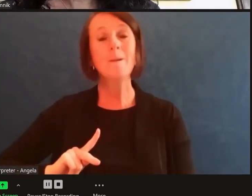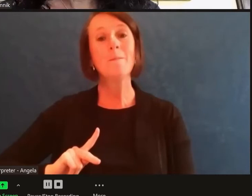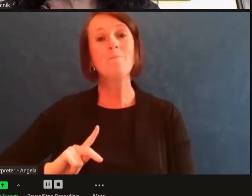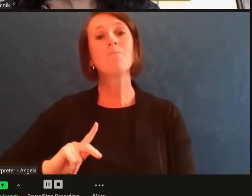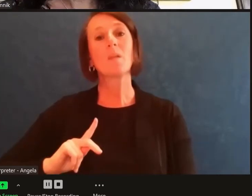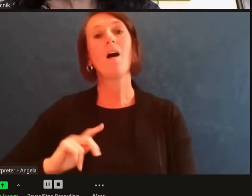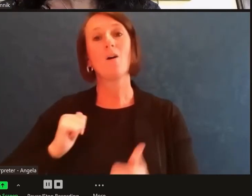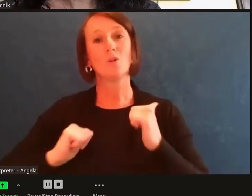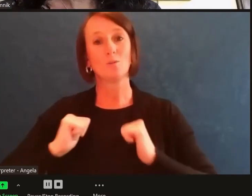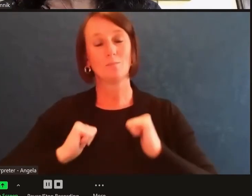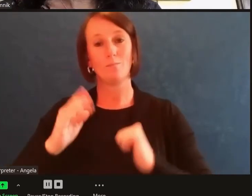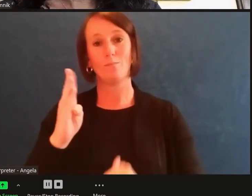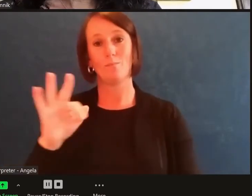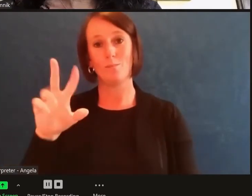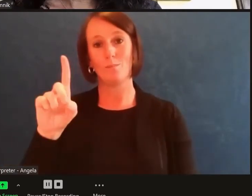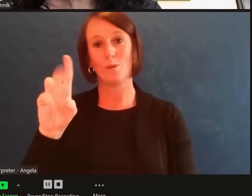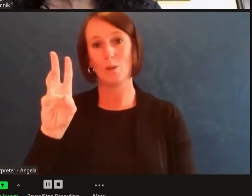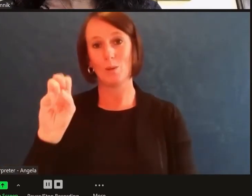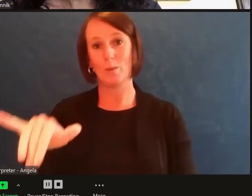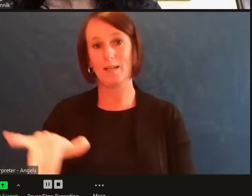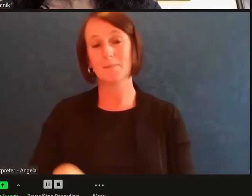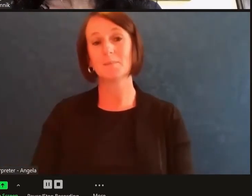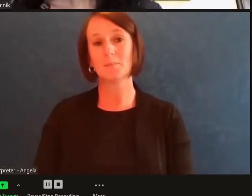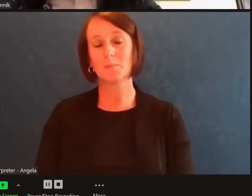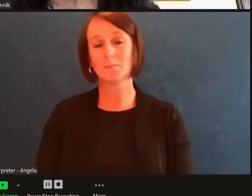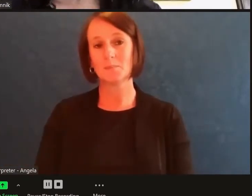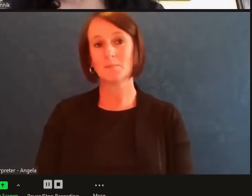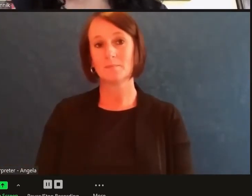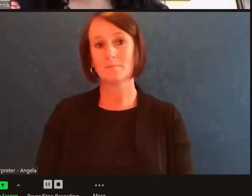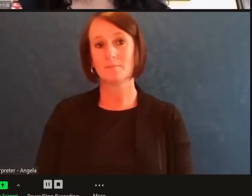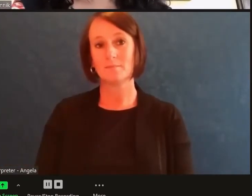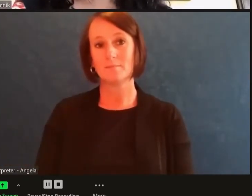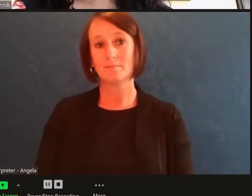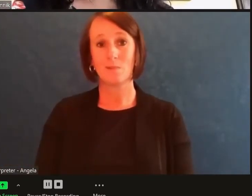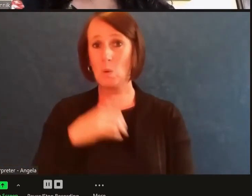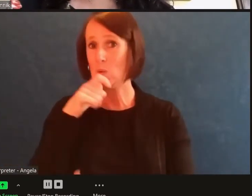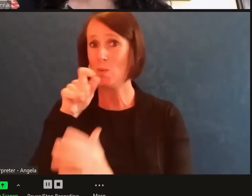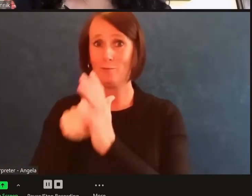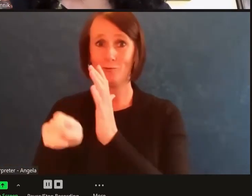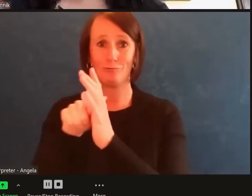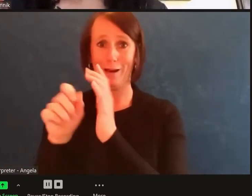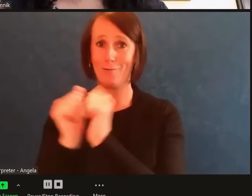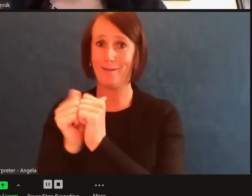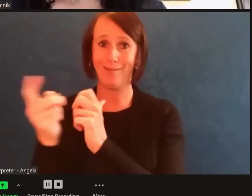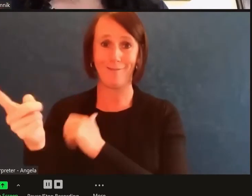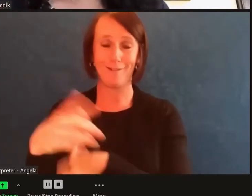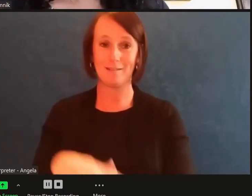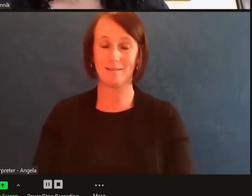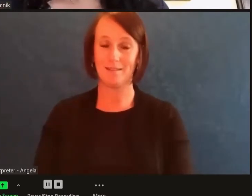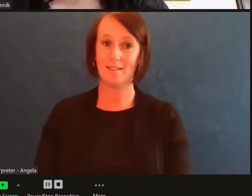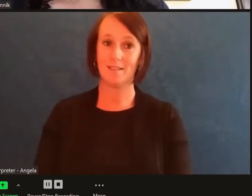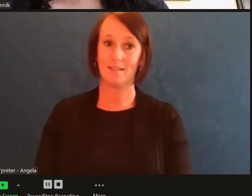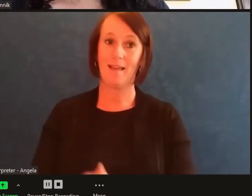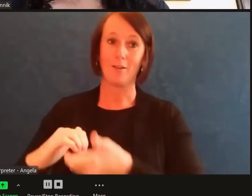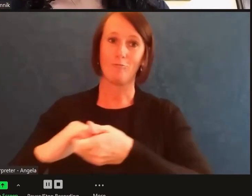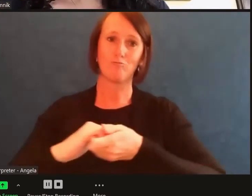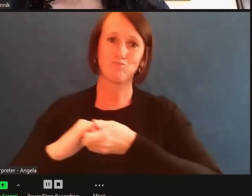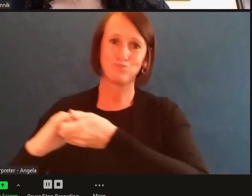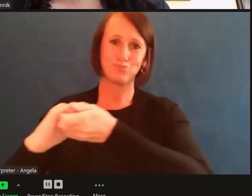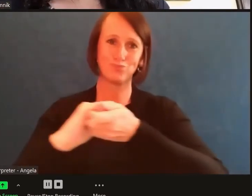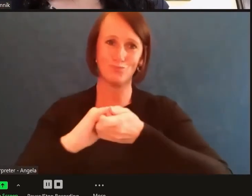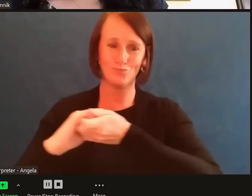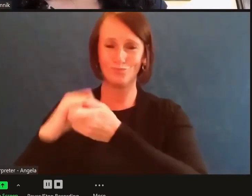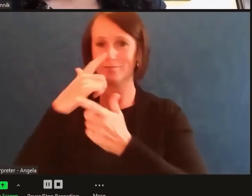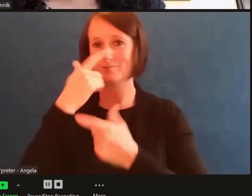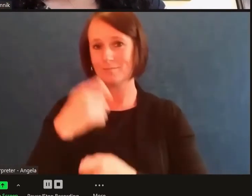Stratford production of Little Shop of Horrors. Who better to write this with? And the collaboration is so